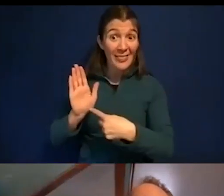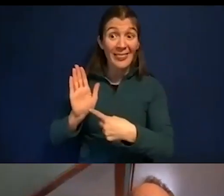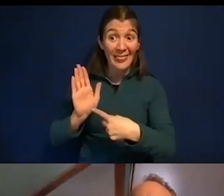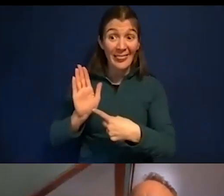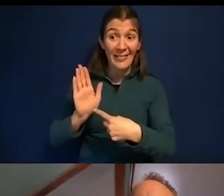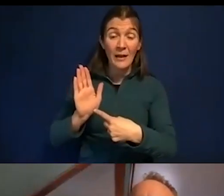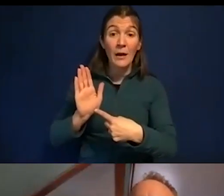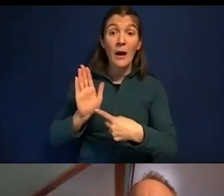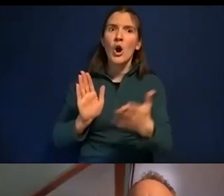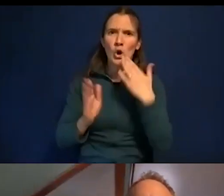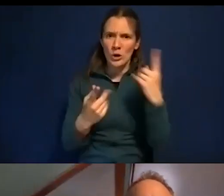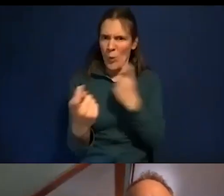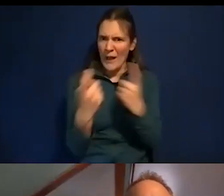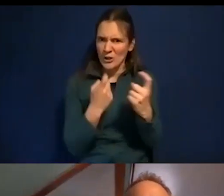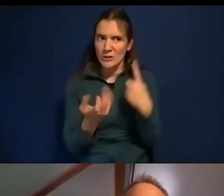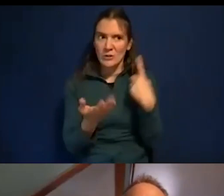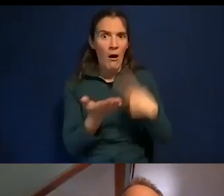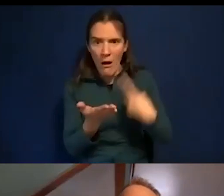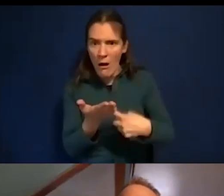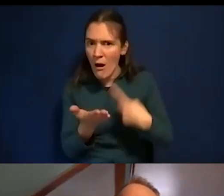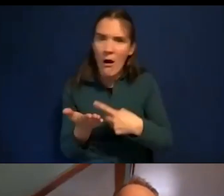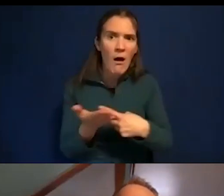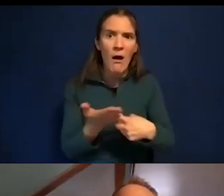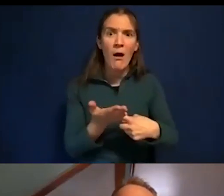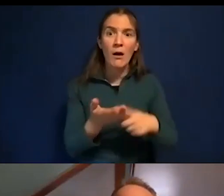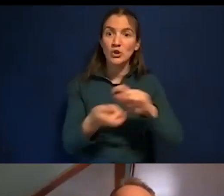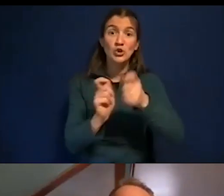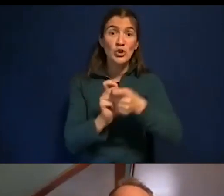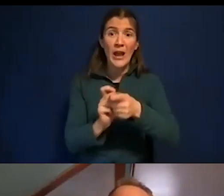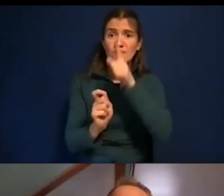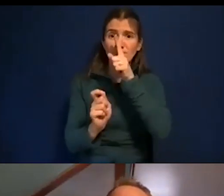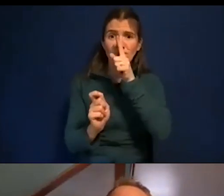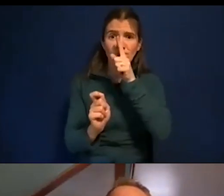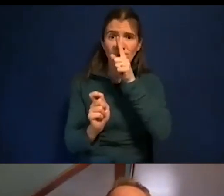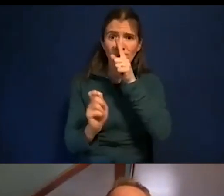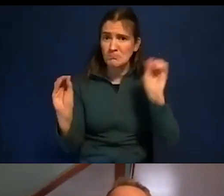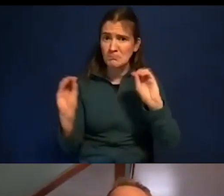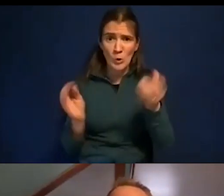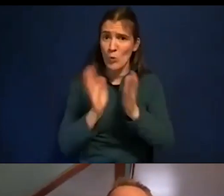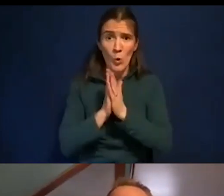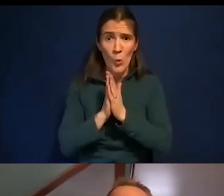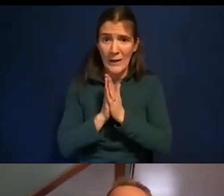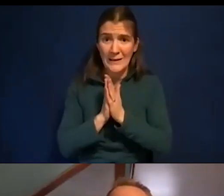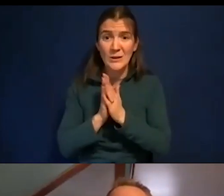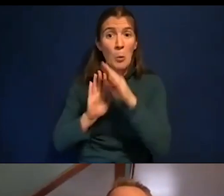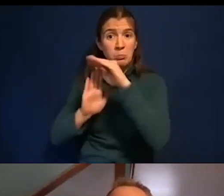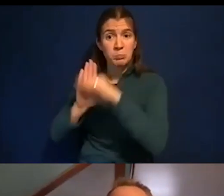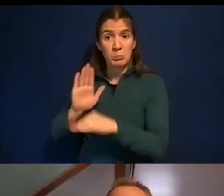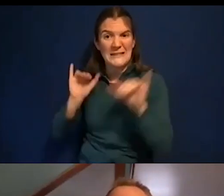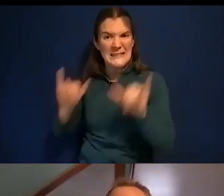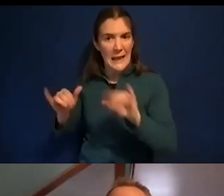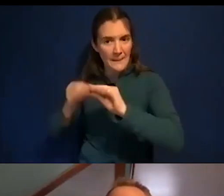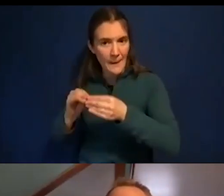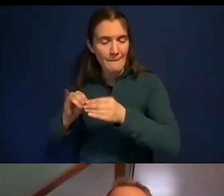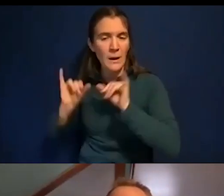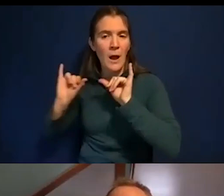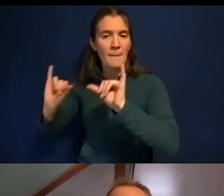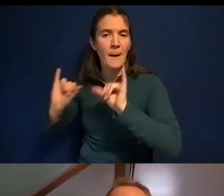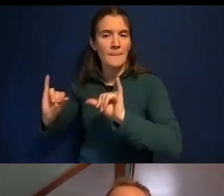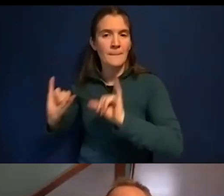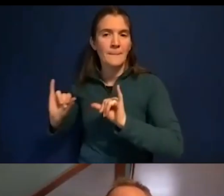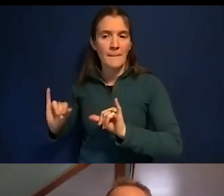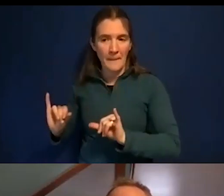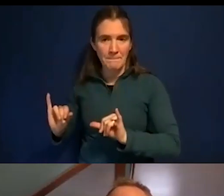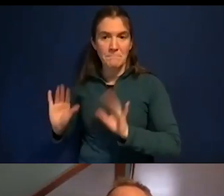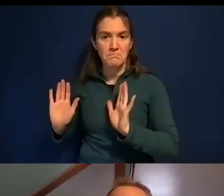There were some good questions and some good discussion around it, but no changes requested at that time. So the numbers that are back before you this evening